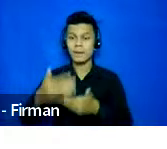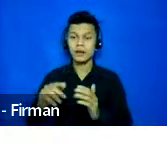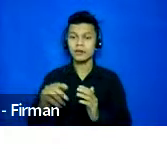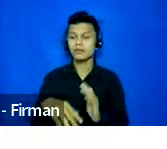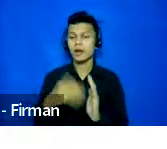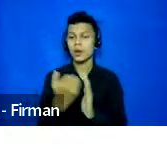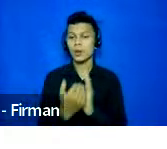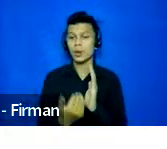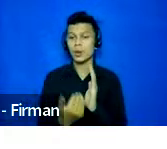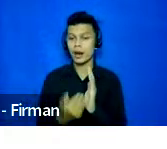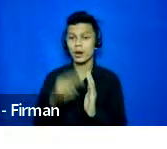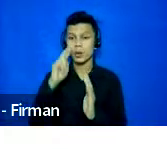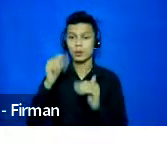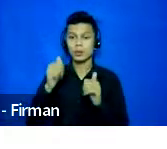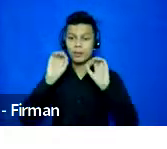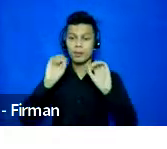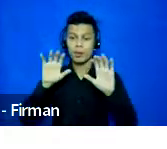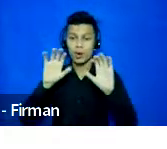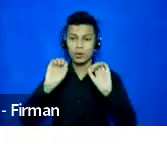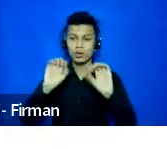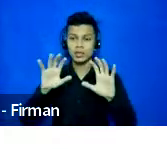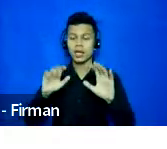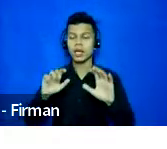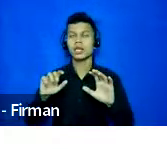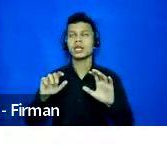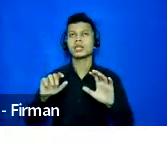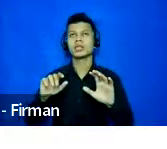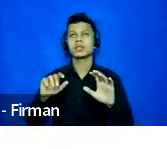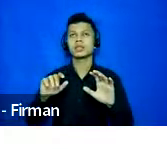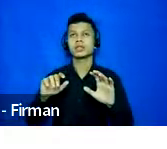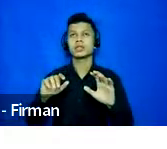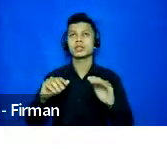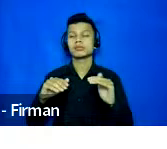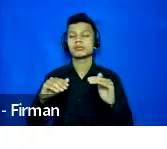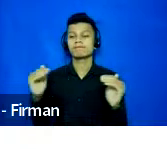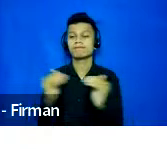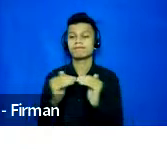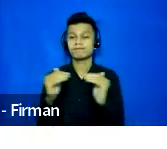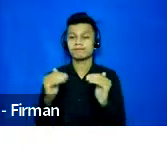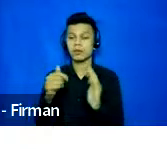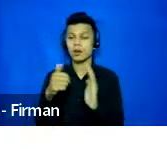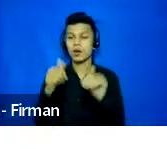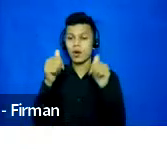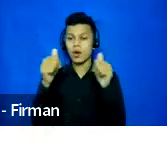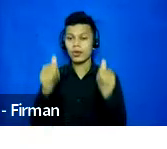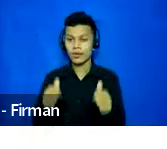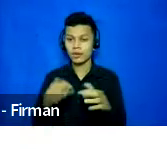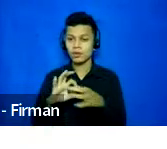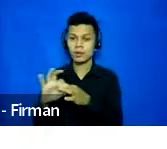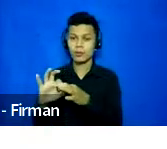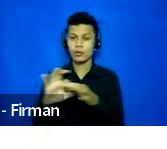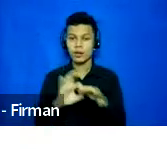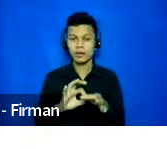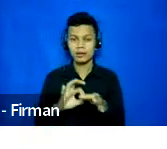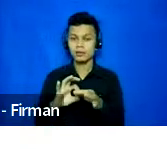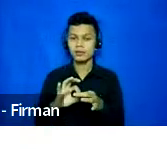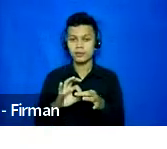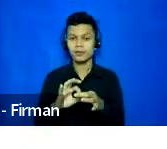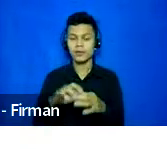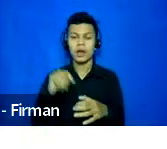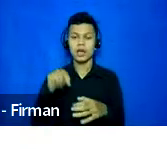decentralized collaborative content moderations. This is in lieu with how